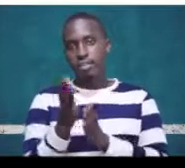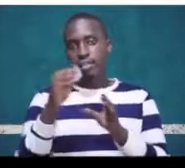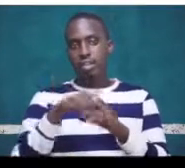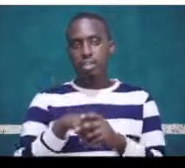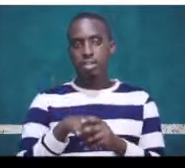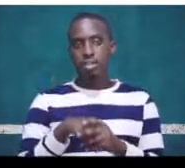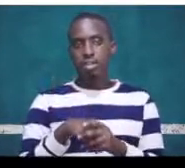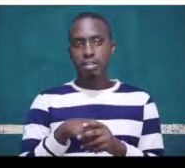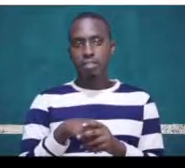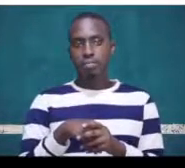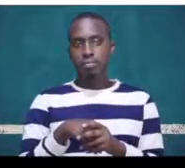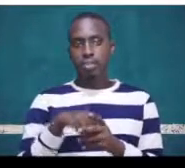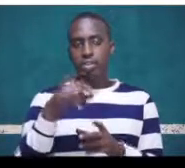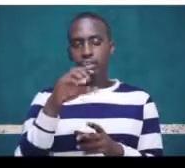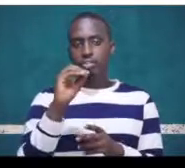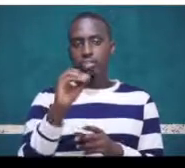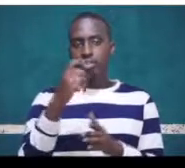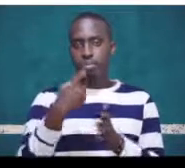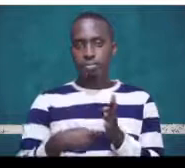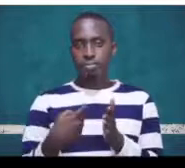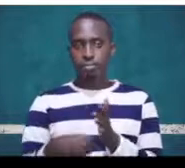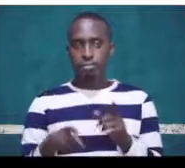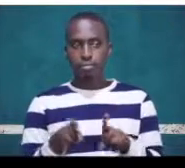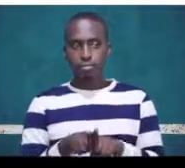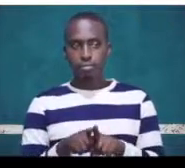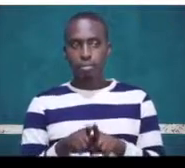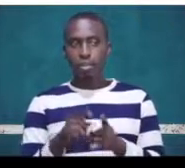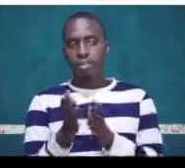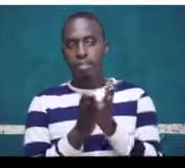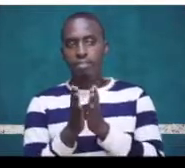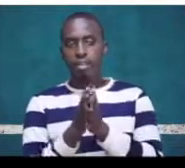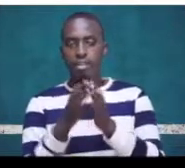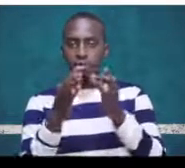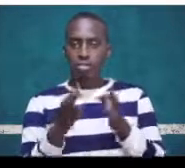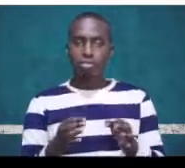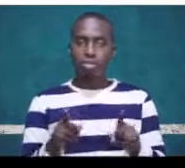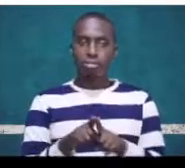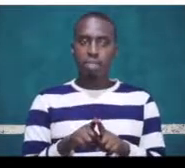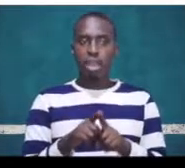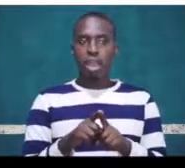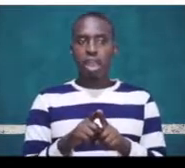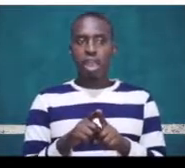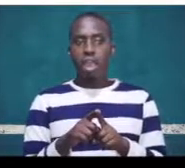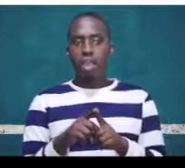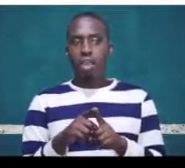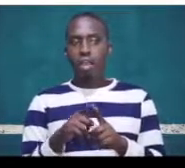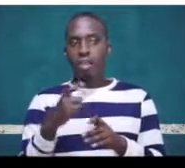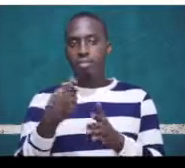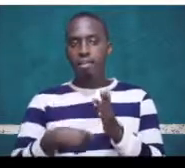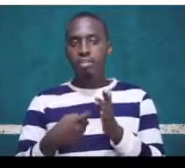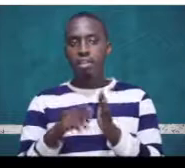rated. Certain goods and services are exported from the VAT. For instance, books